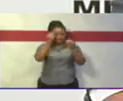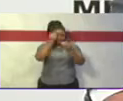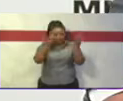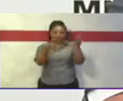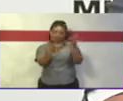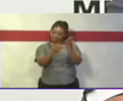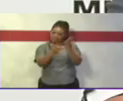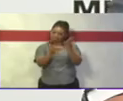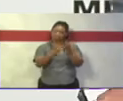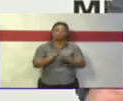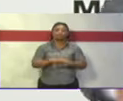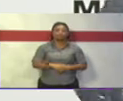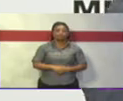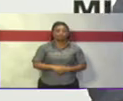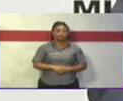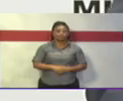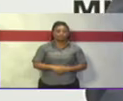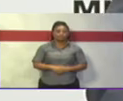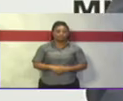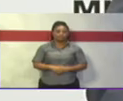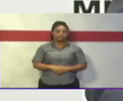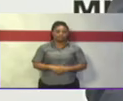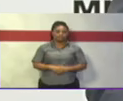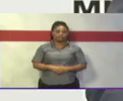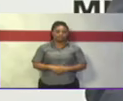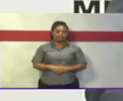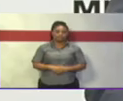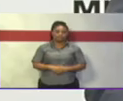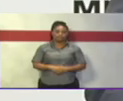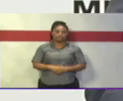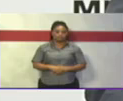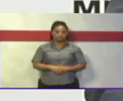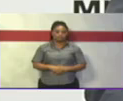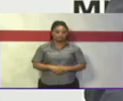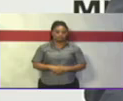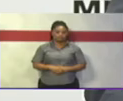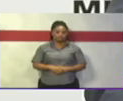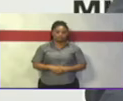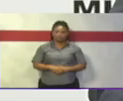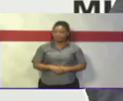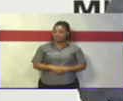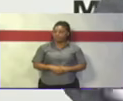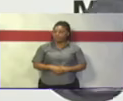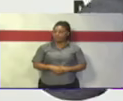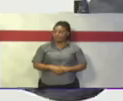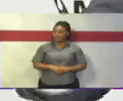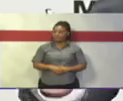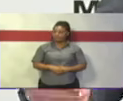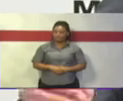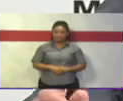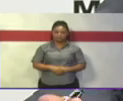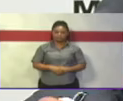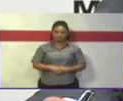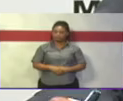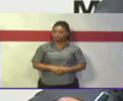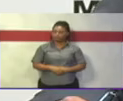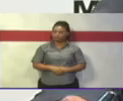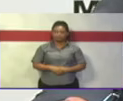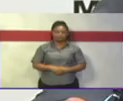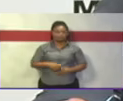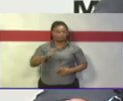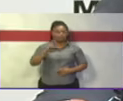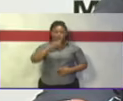sister ministry with regards to digitization to assist us in that regard. Your second